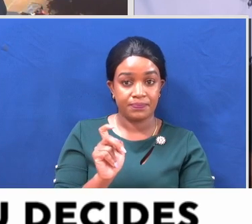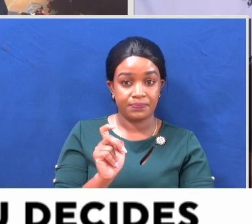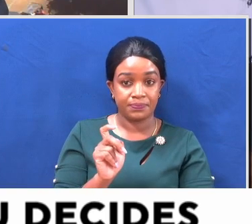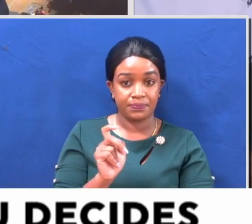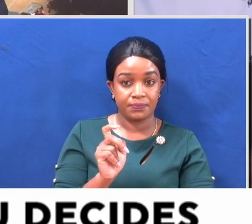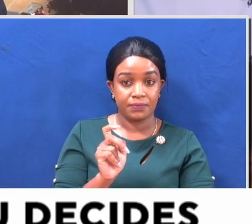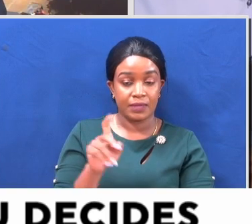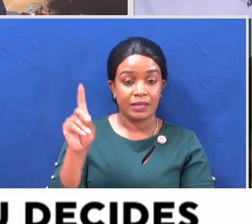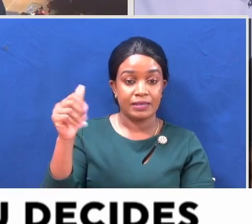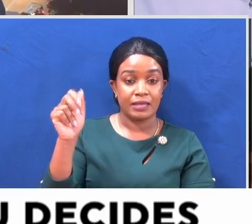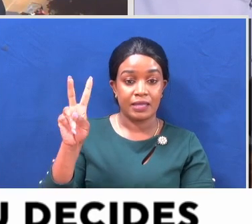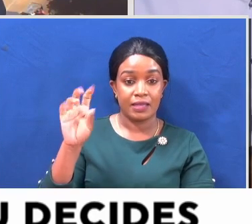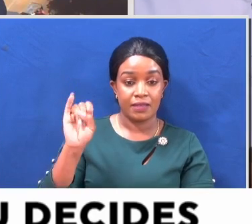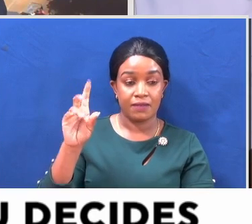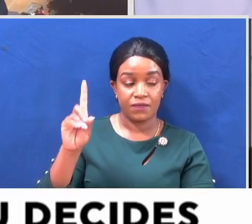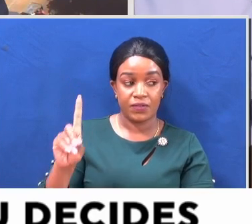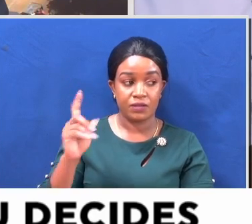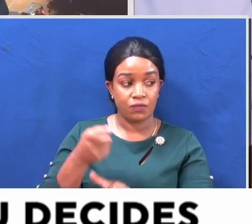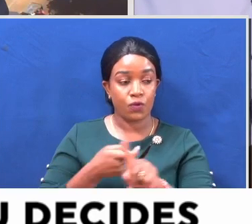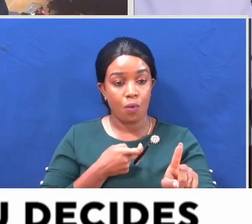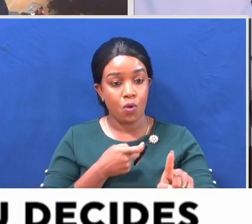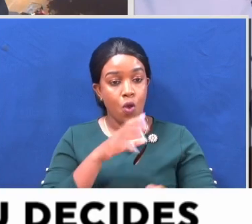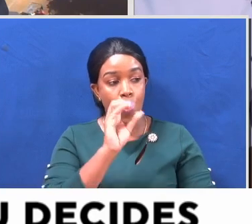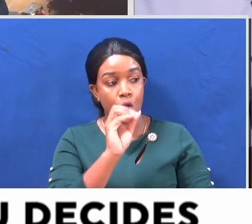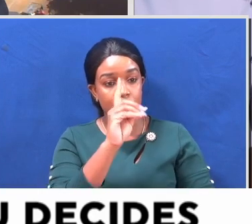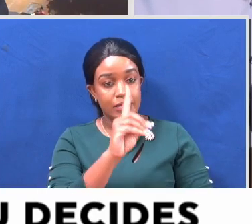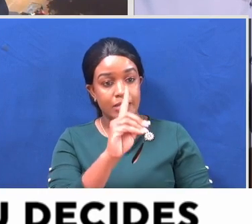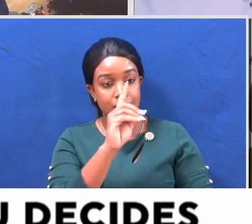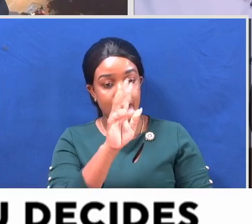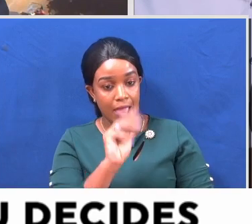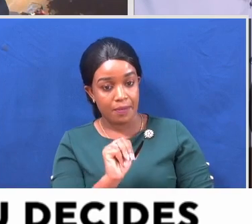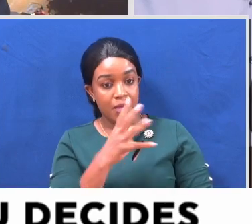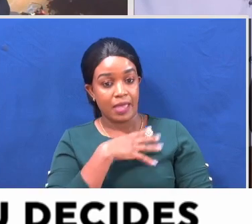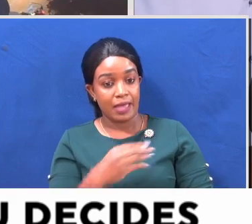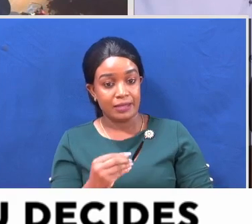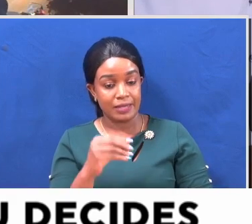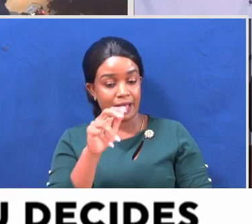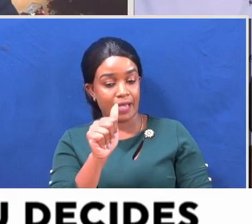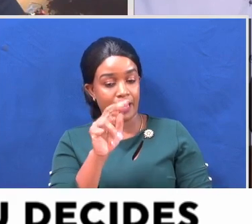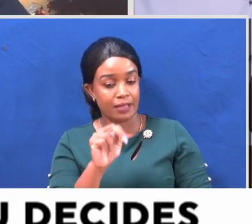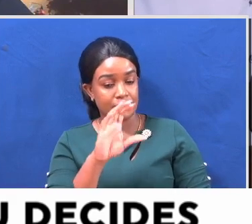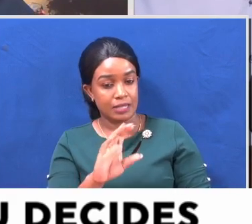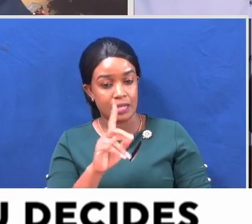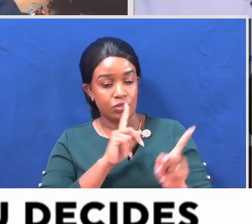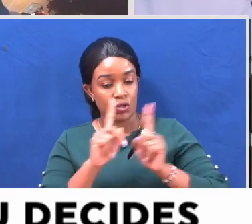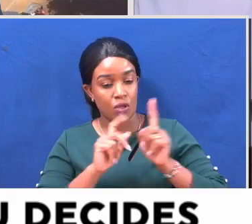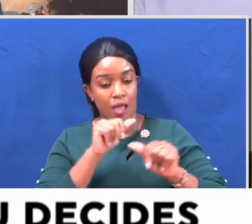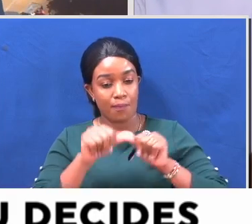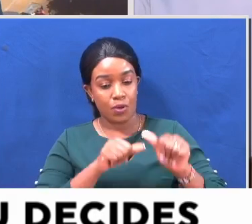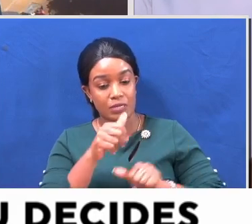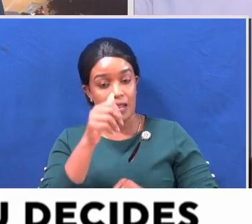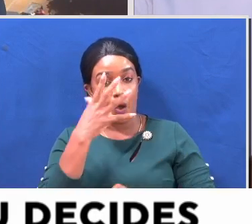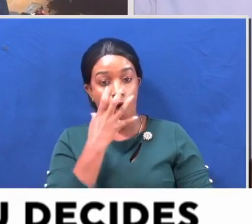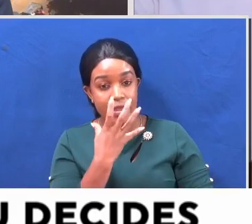others, David Were of ODM, Peter Nabulindo of ANC, and Alex Lanya. Let's talk of the ODM